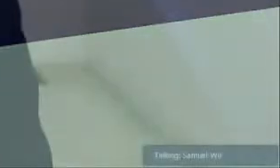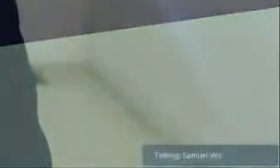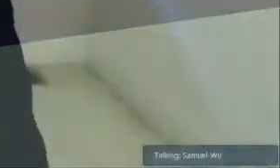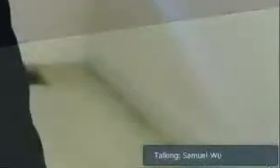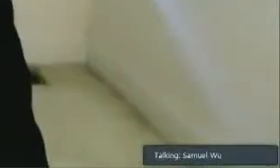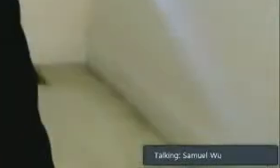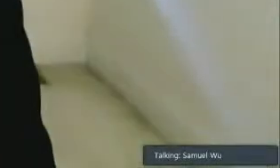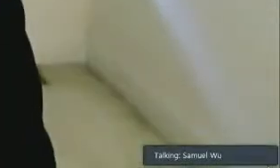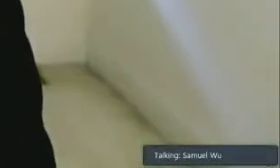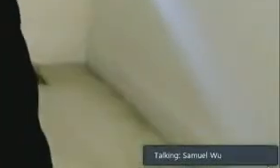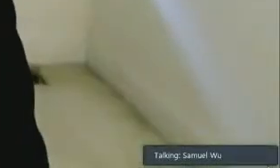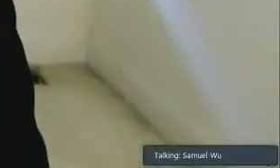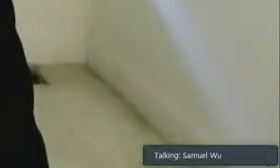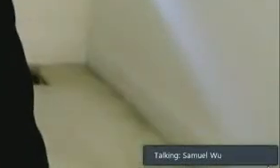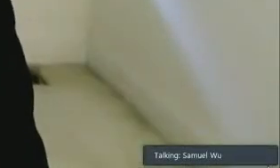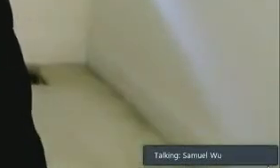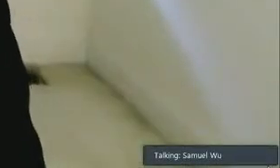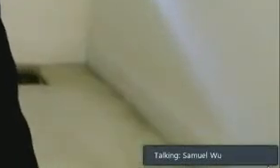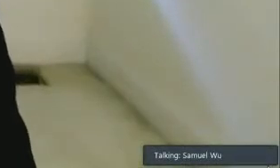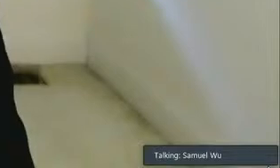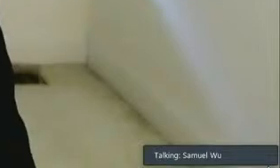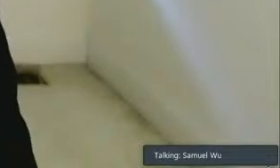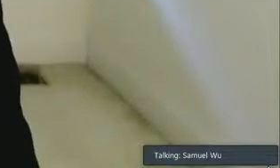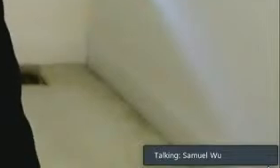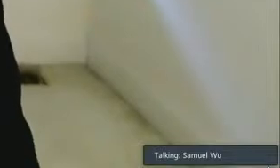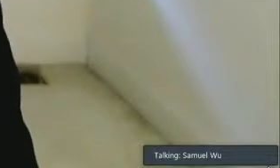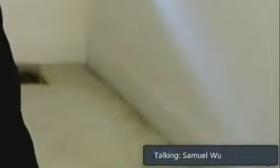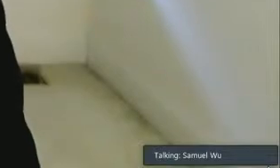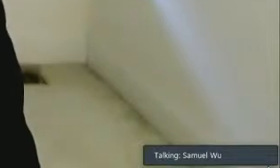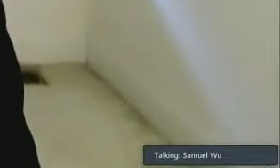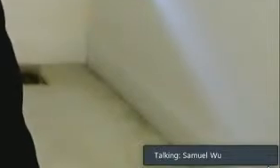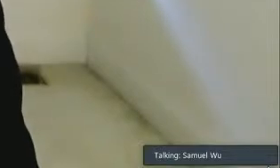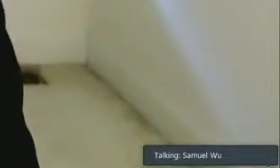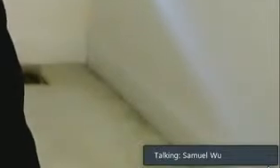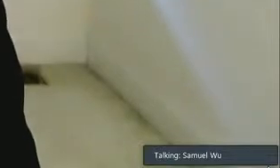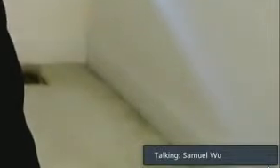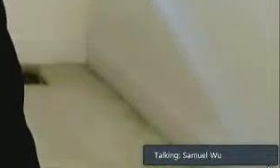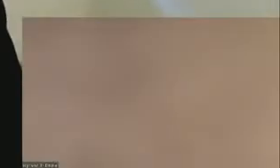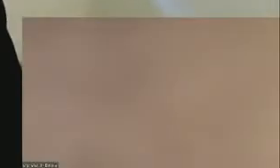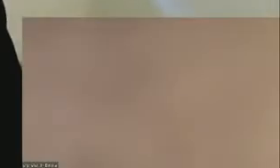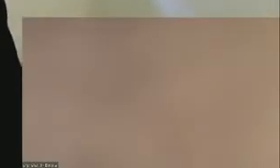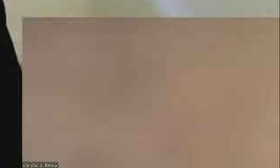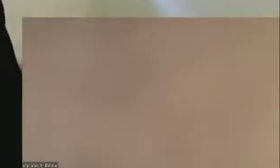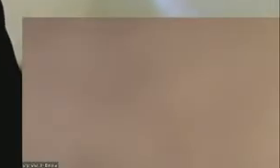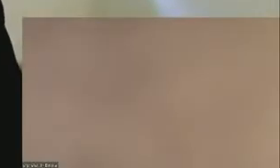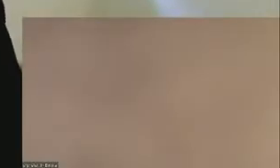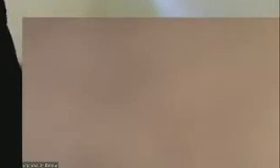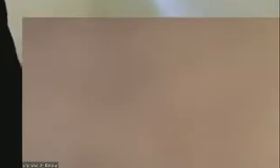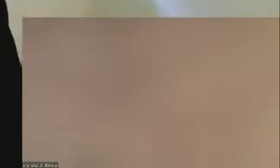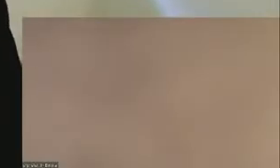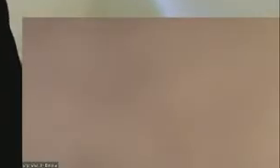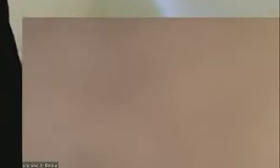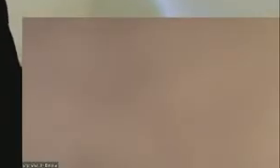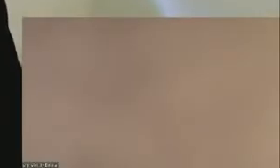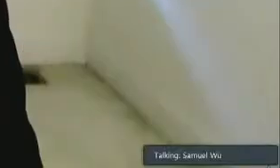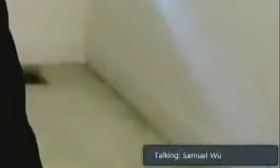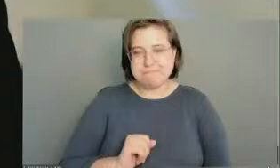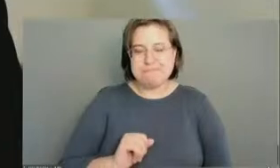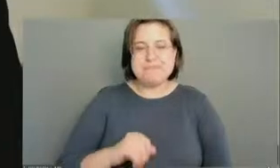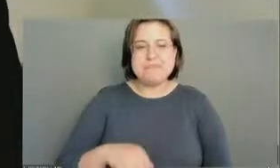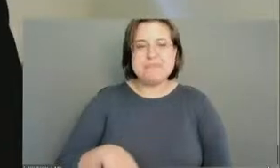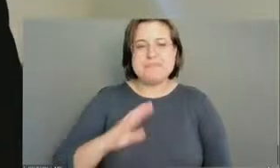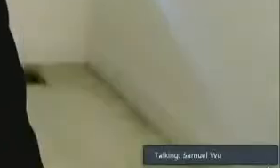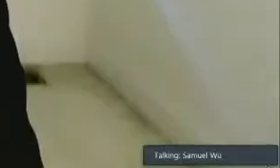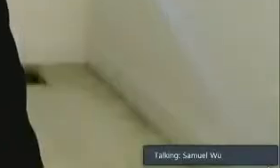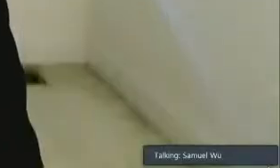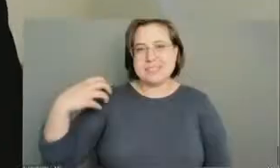Hello, everyone. Welcome to the fifth meeting of the COVID-19 Health Equity Task Force. I am Captain Samuel